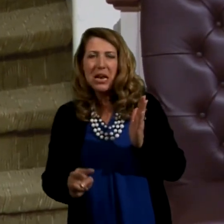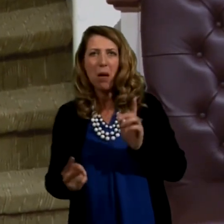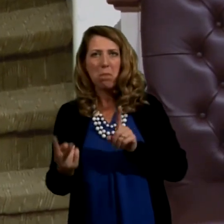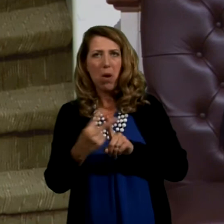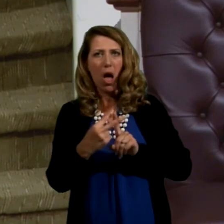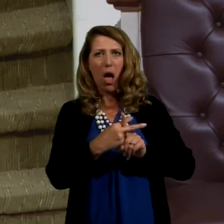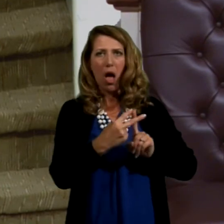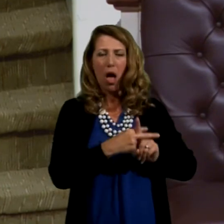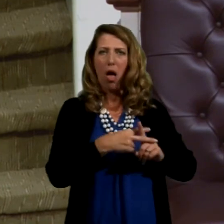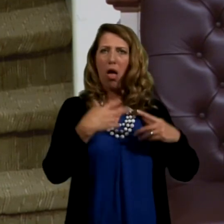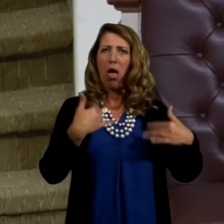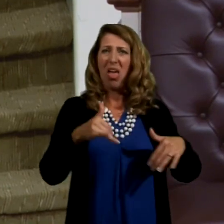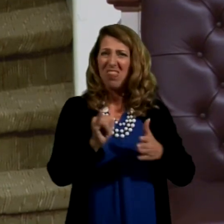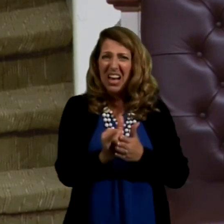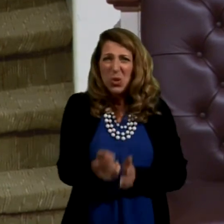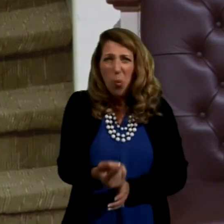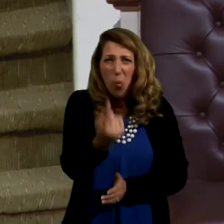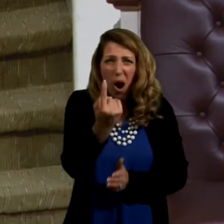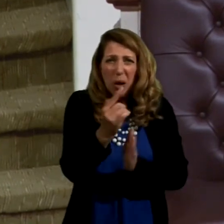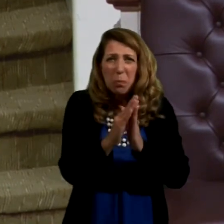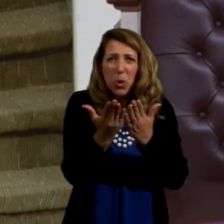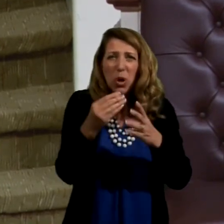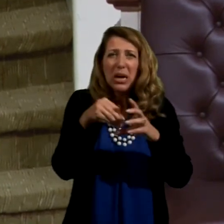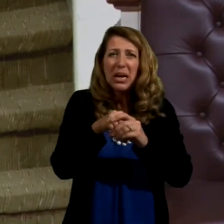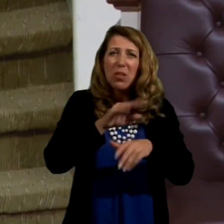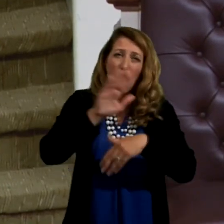and that's just one book of 66 books here.